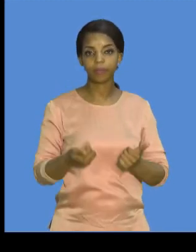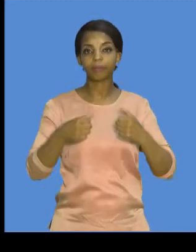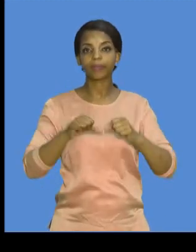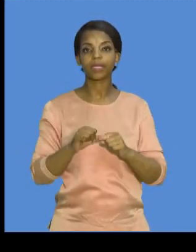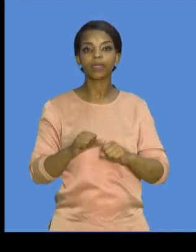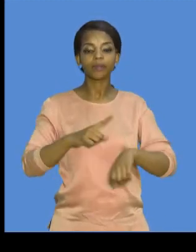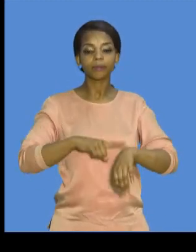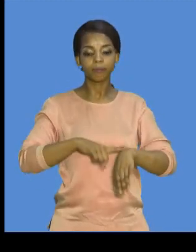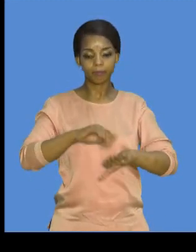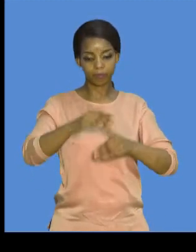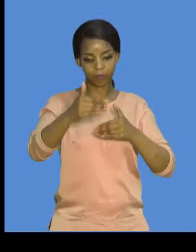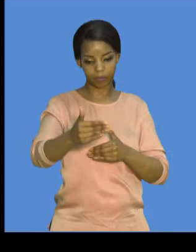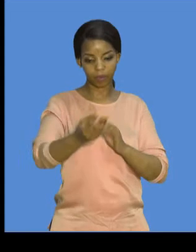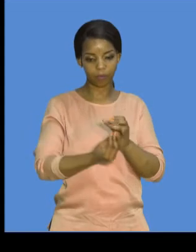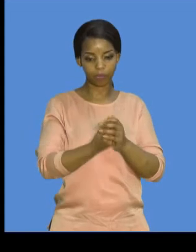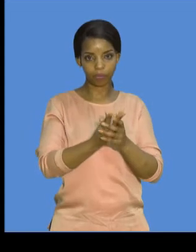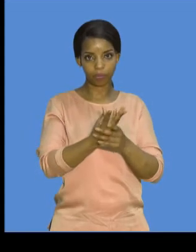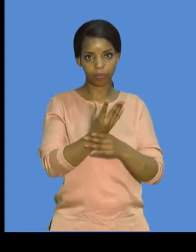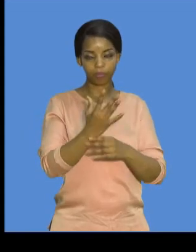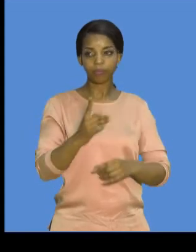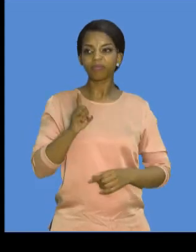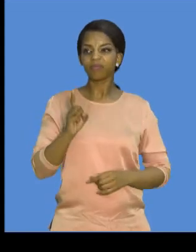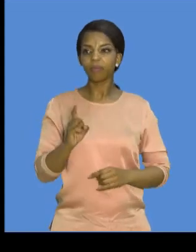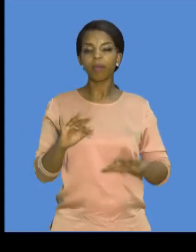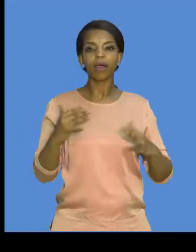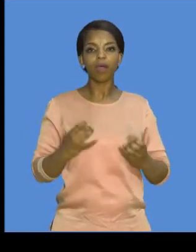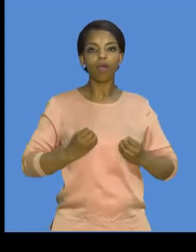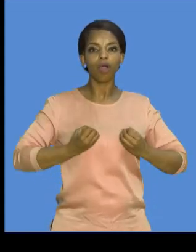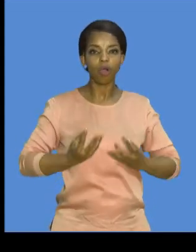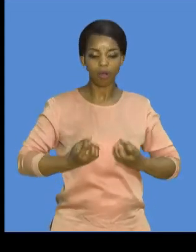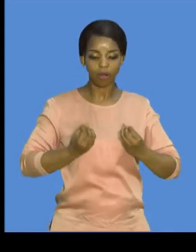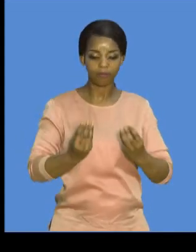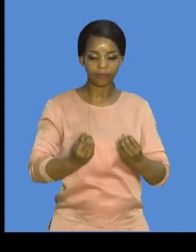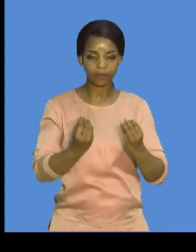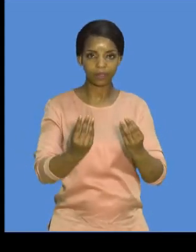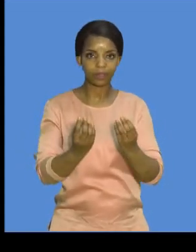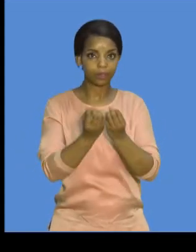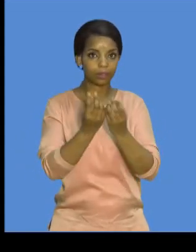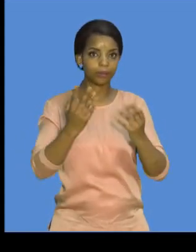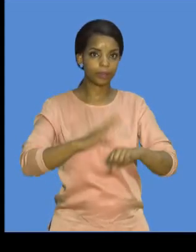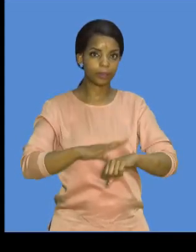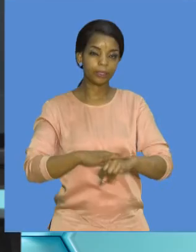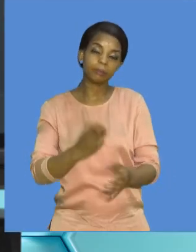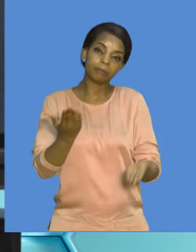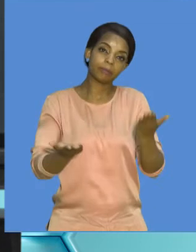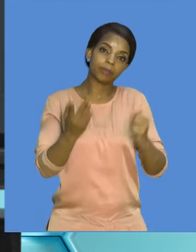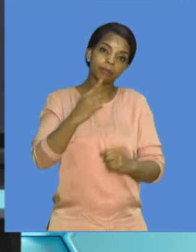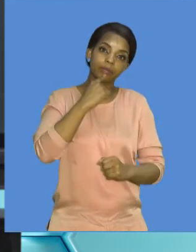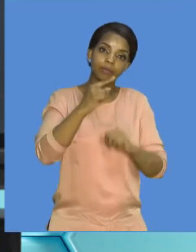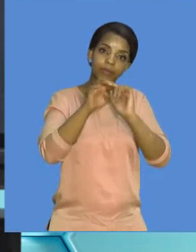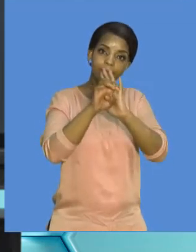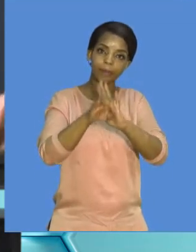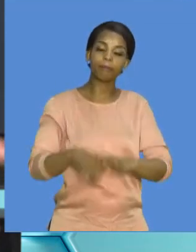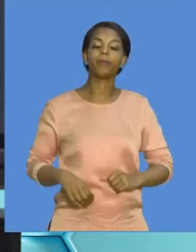of compounding. The period of compounding will be how often do you get your interest. So for example, let's say